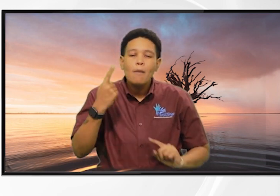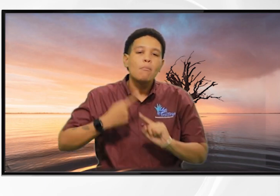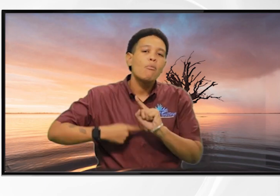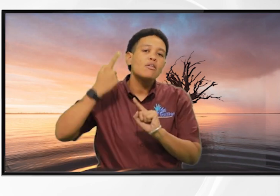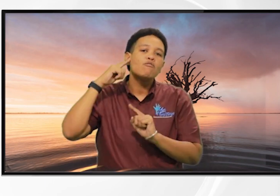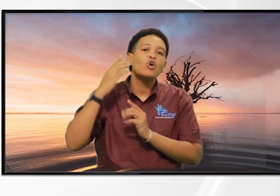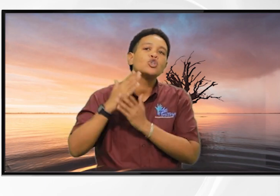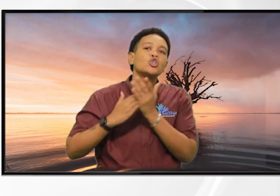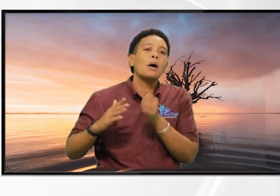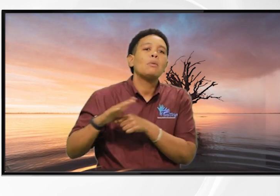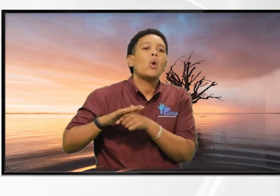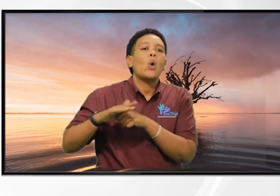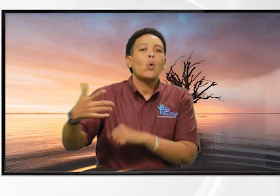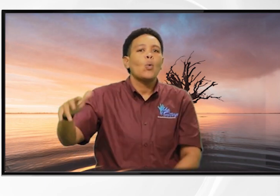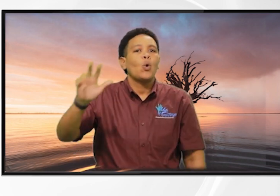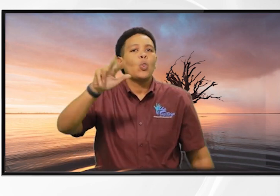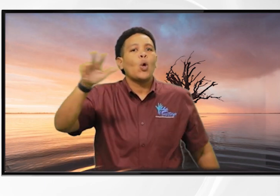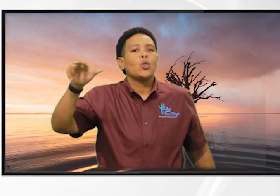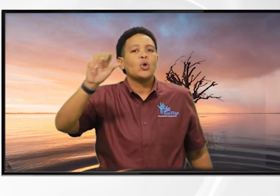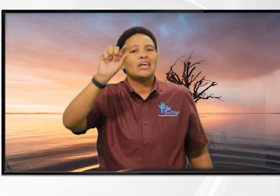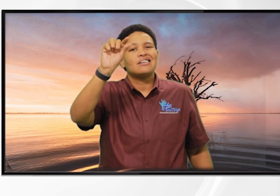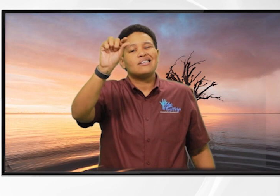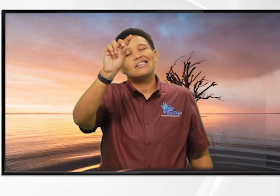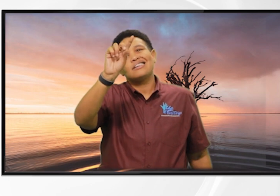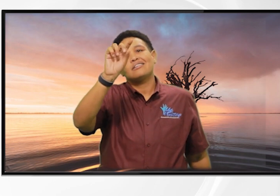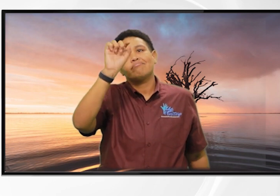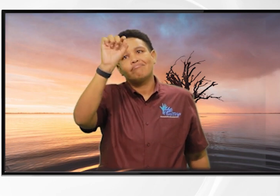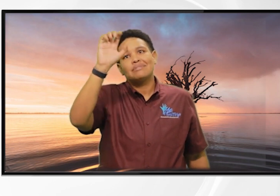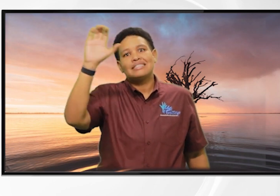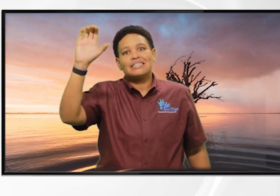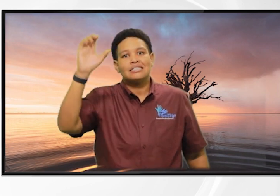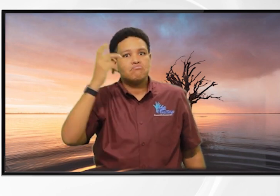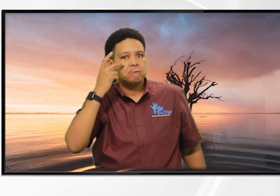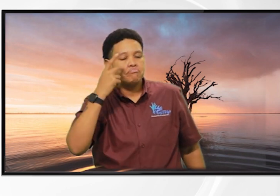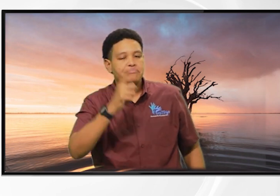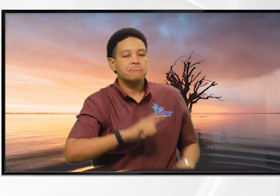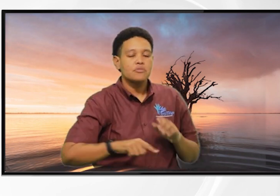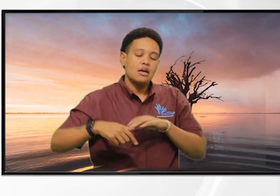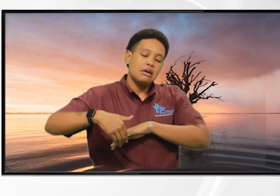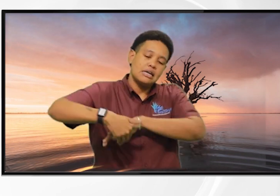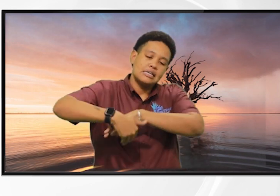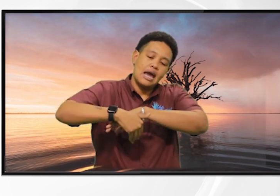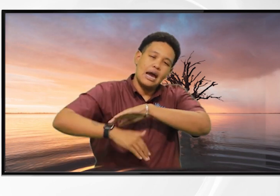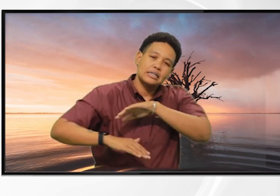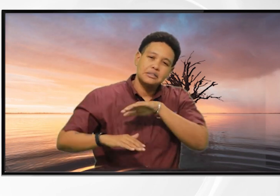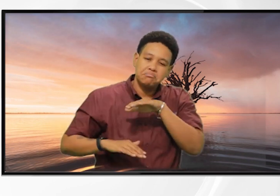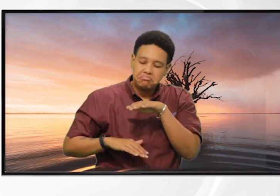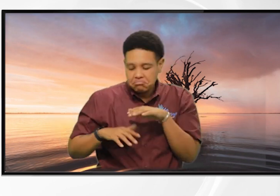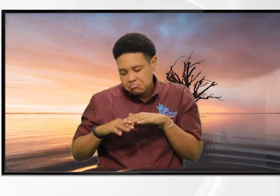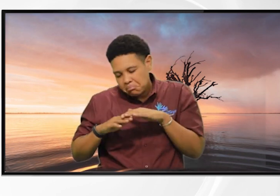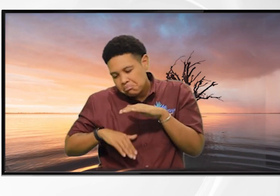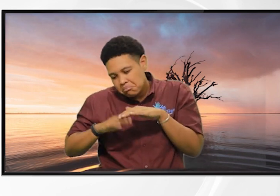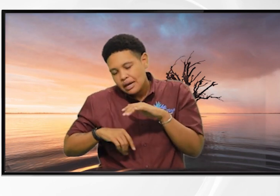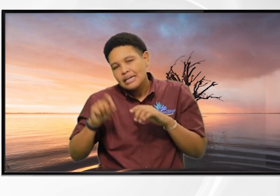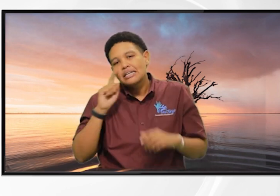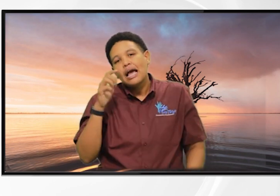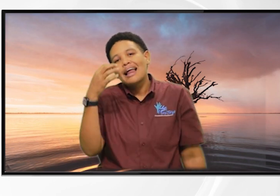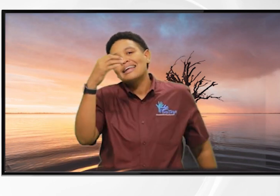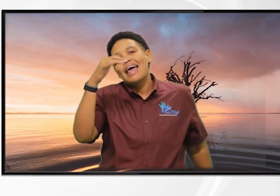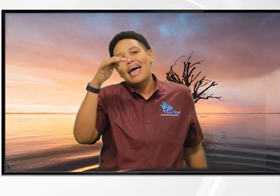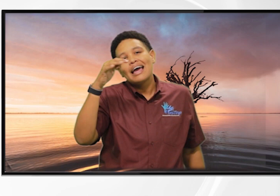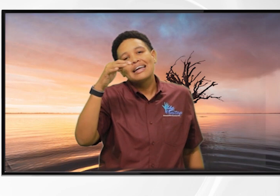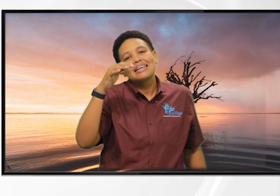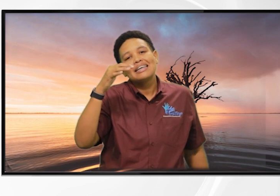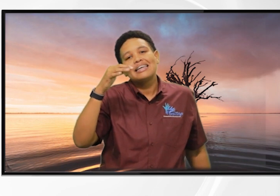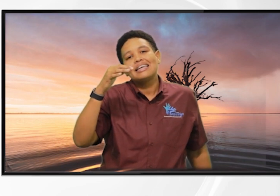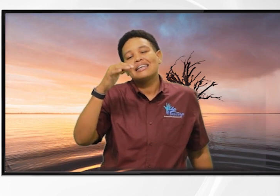the warmest months for some locations, while mean minimum nighttime temperatures can be as low